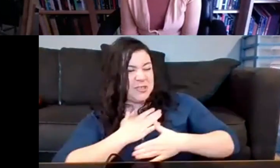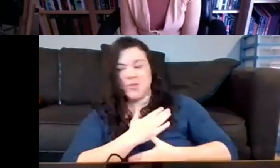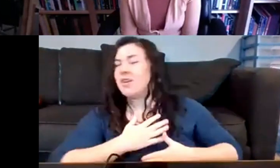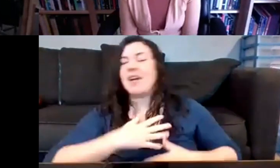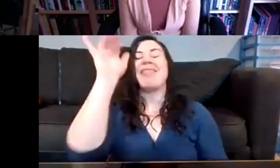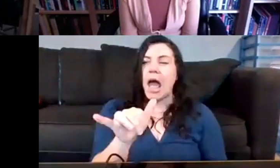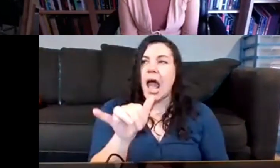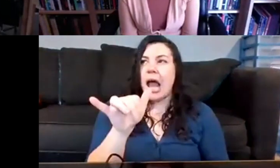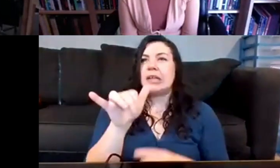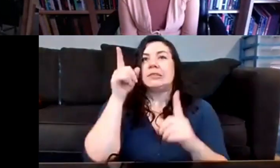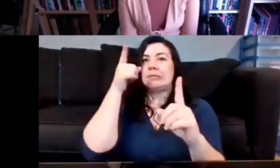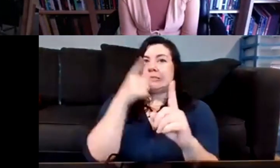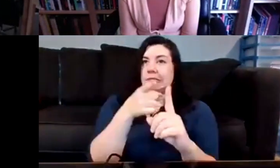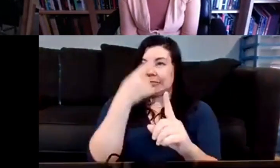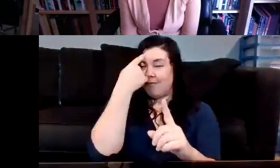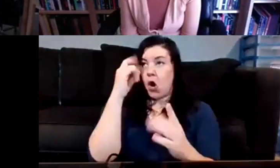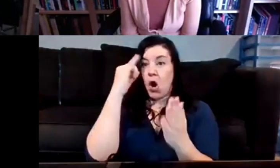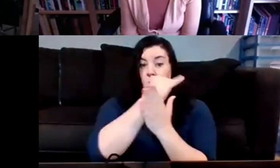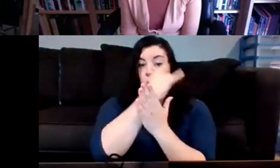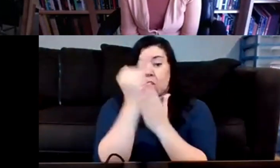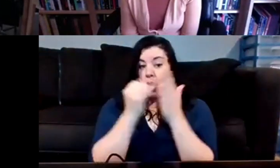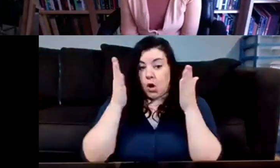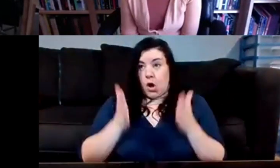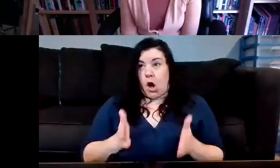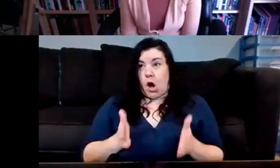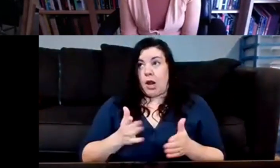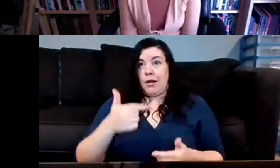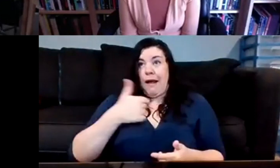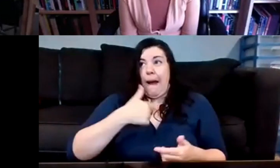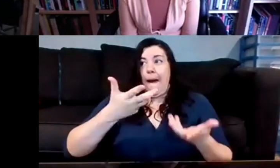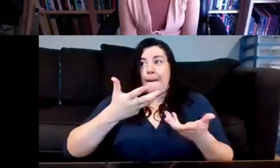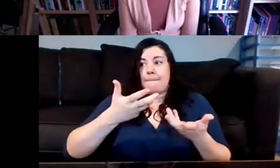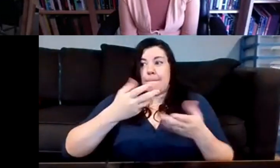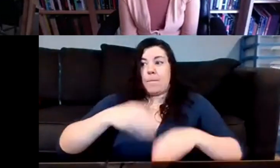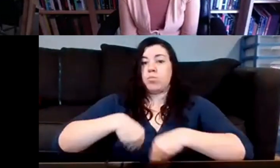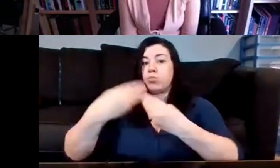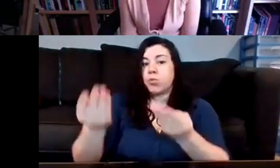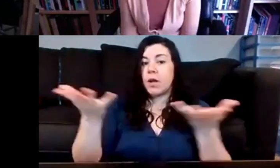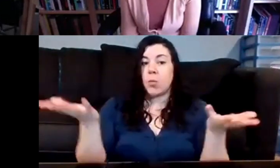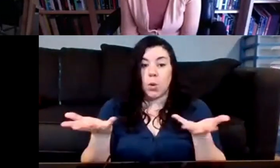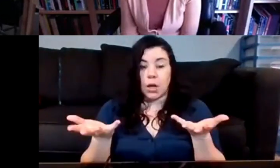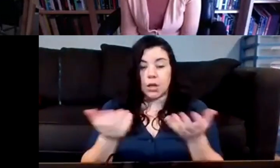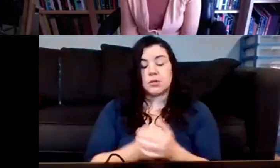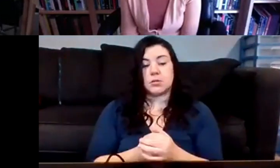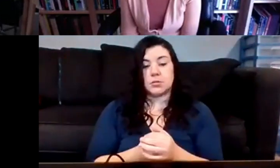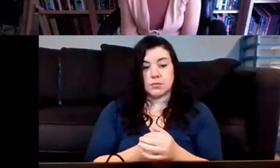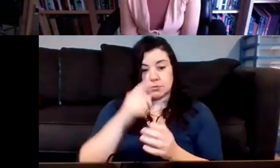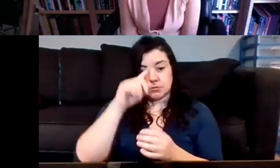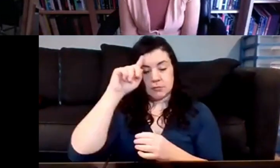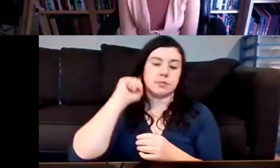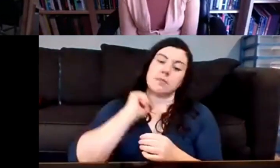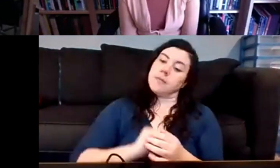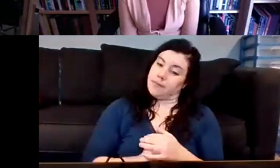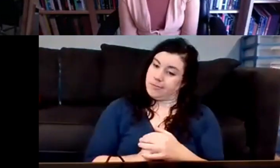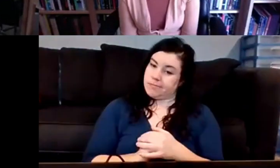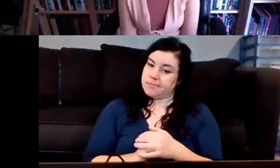is, what am I bringing forth, right? And if, I think it's probably